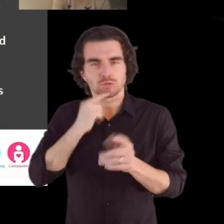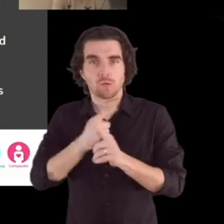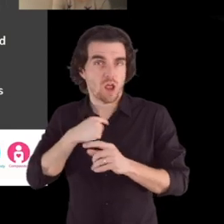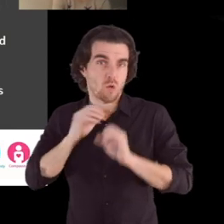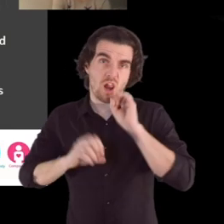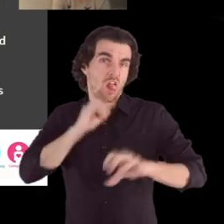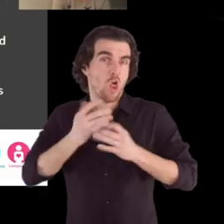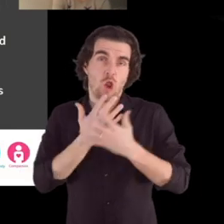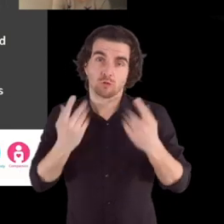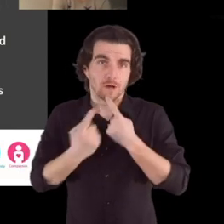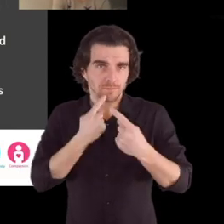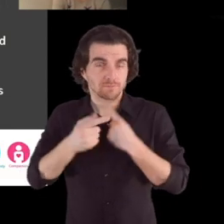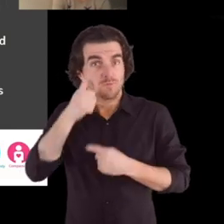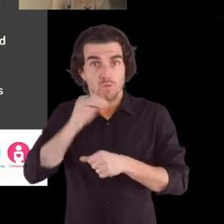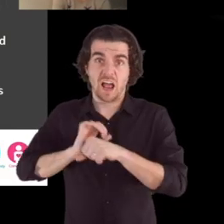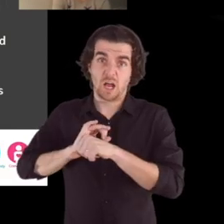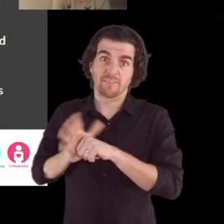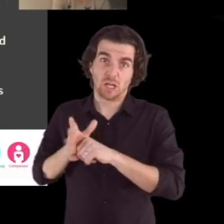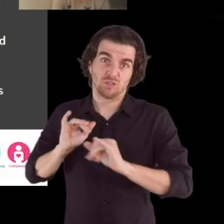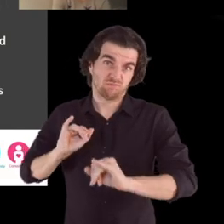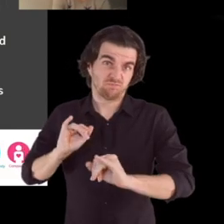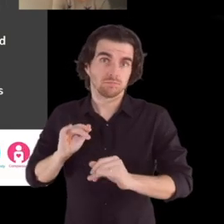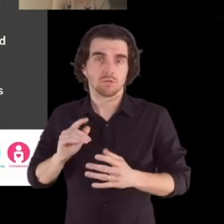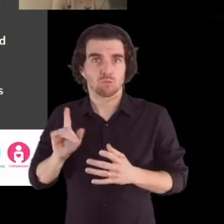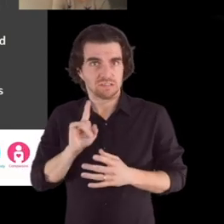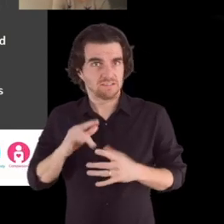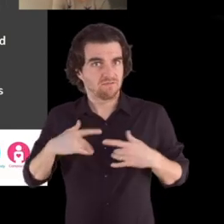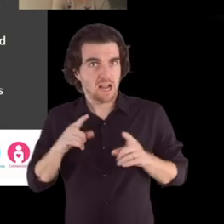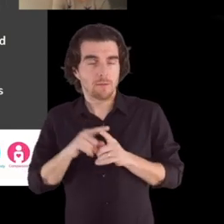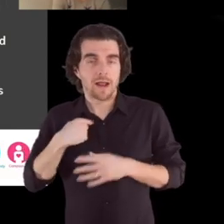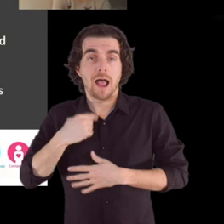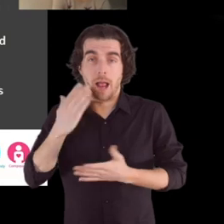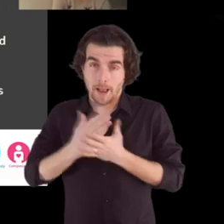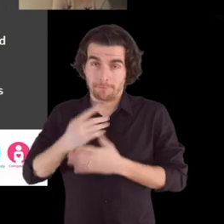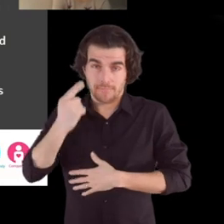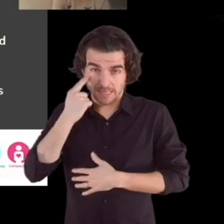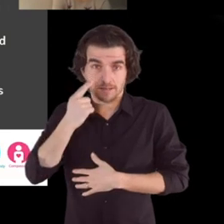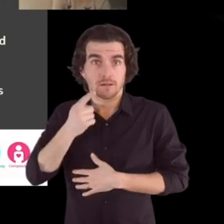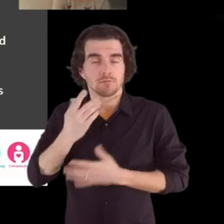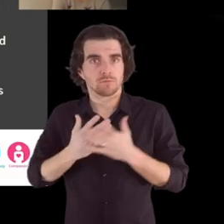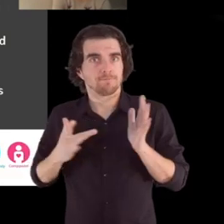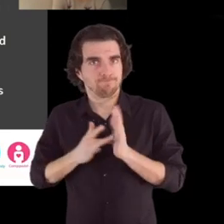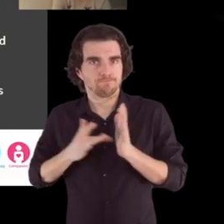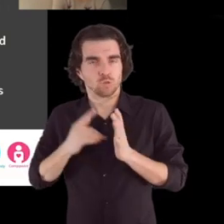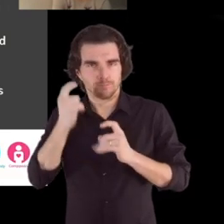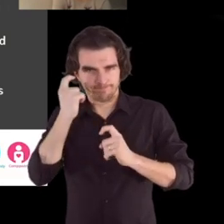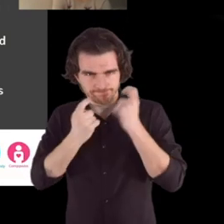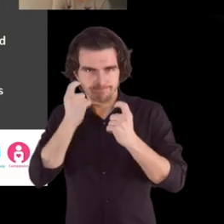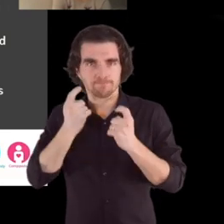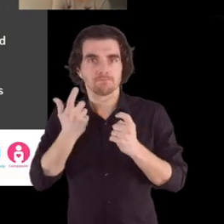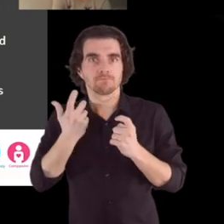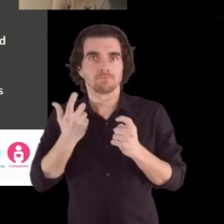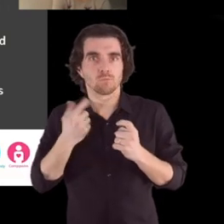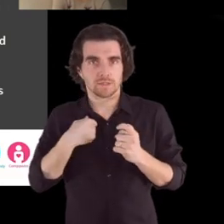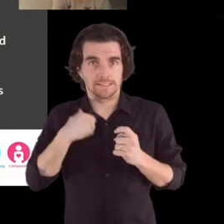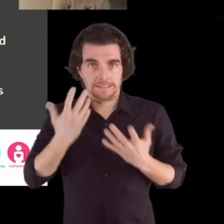so, we've been throwing so much information to you about, you know, the pandemic and what that's been like. And I really think, you know, the main thing we can